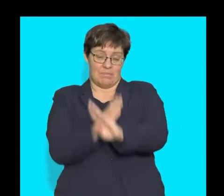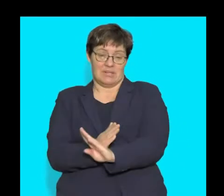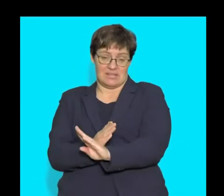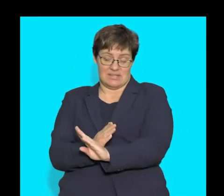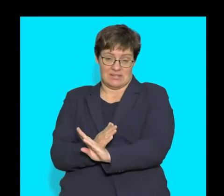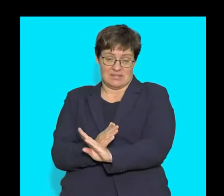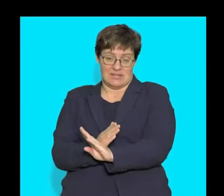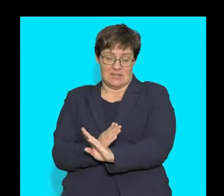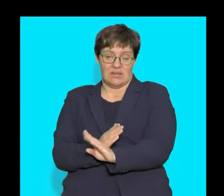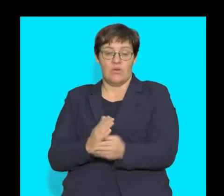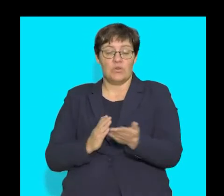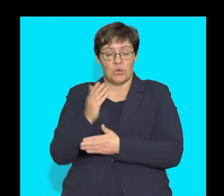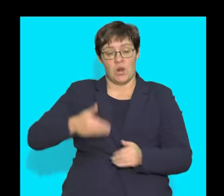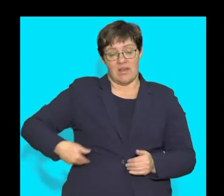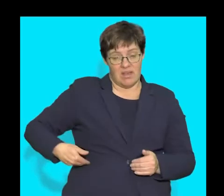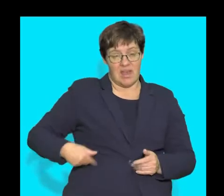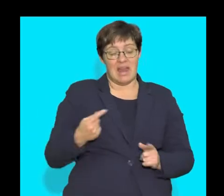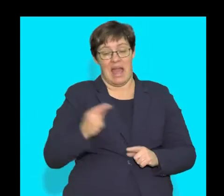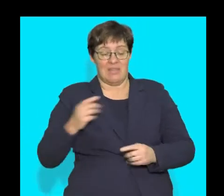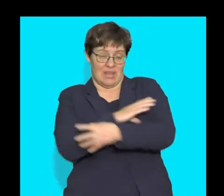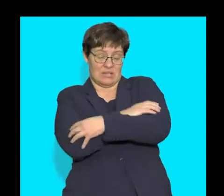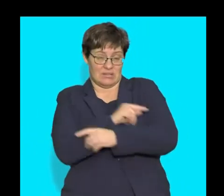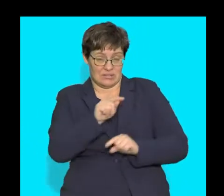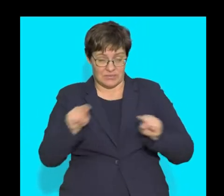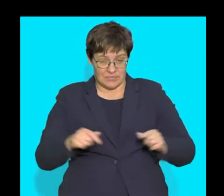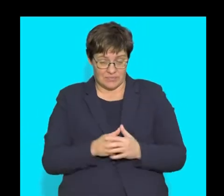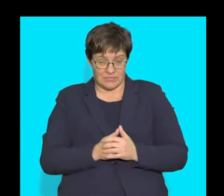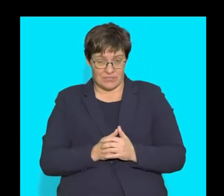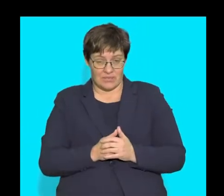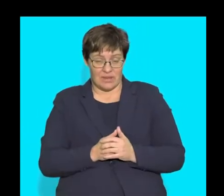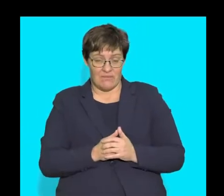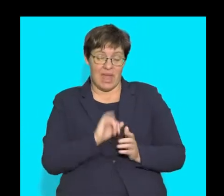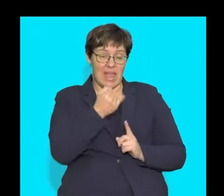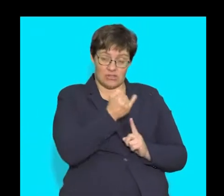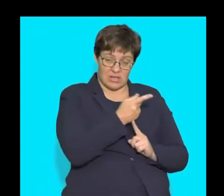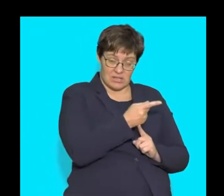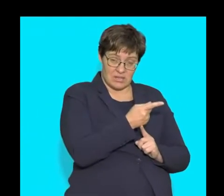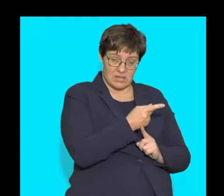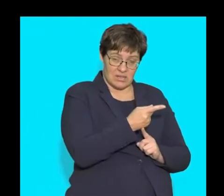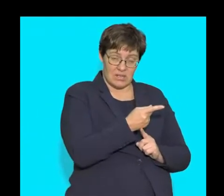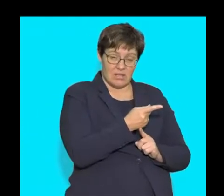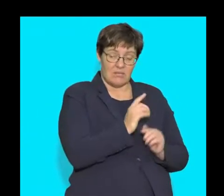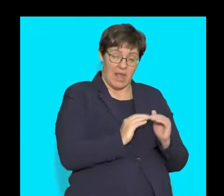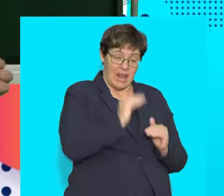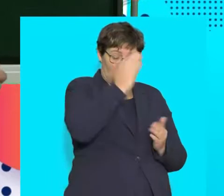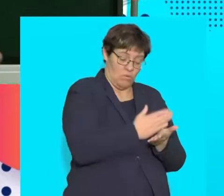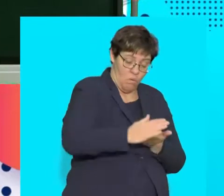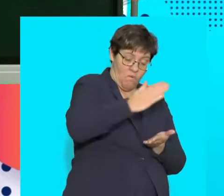storage of glycogen by the liver and the adipose tissue. So we've got insulin that helps